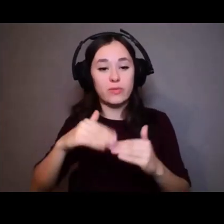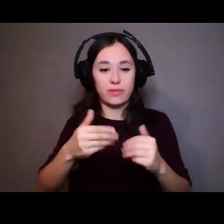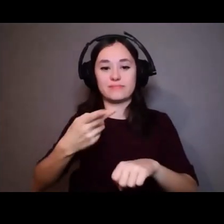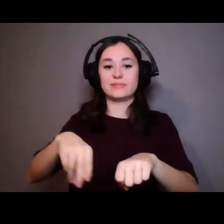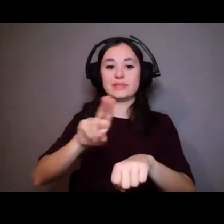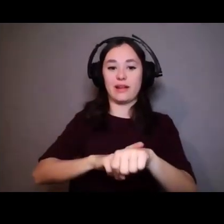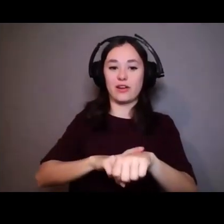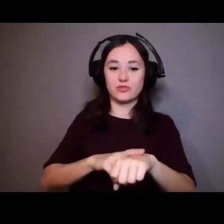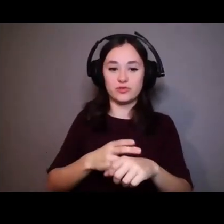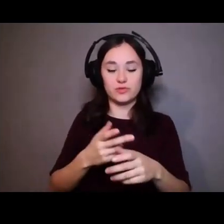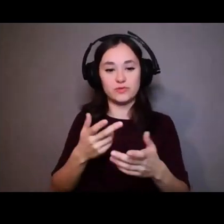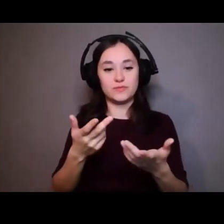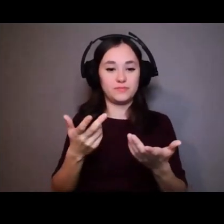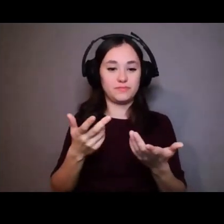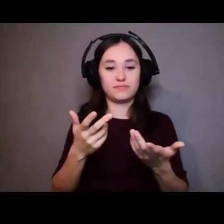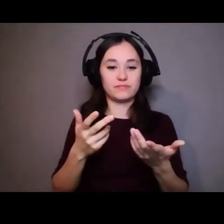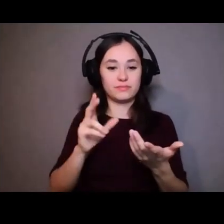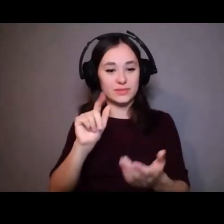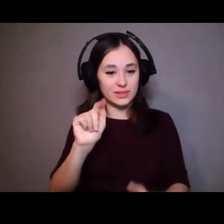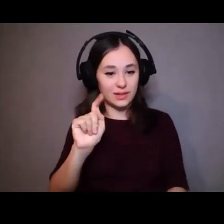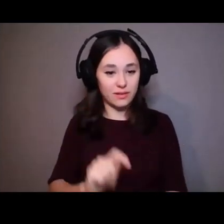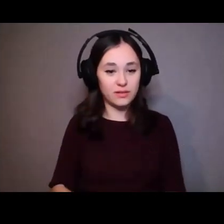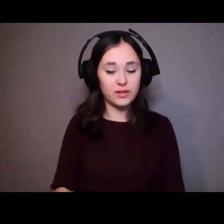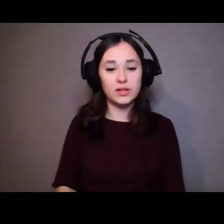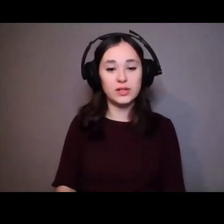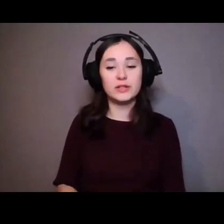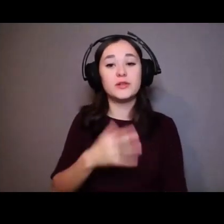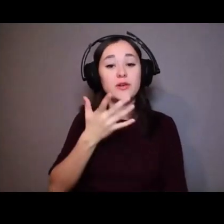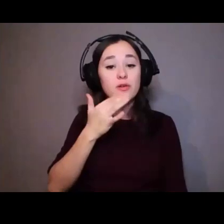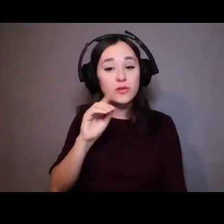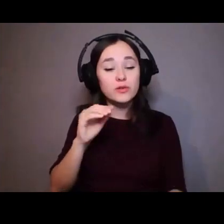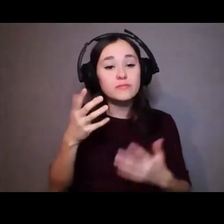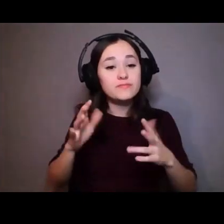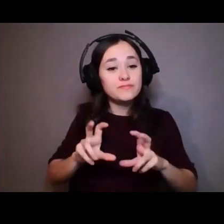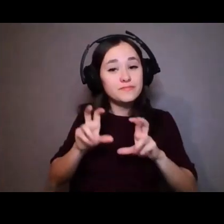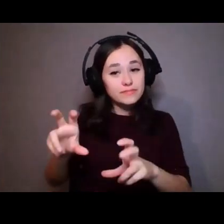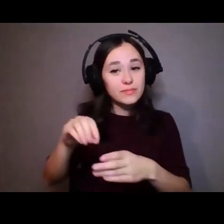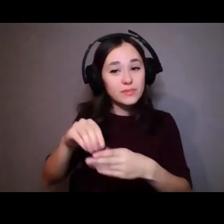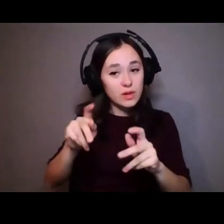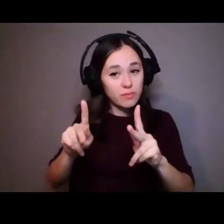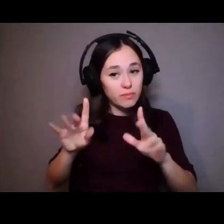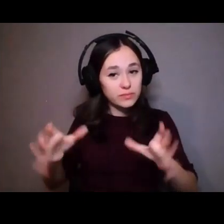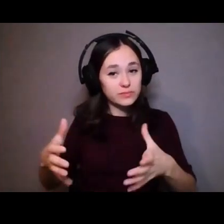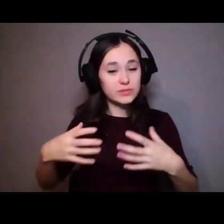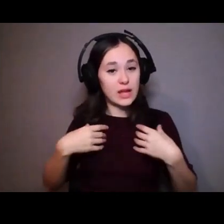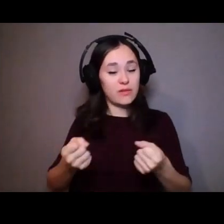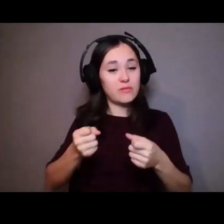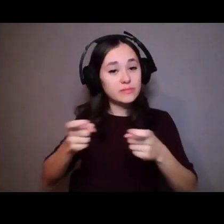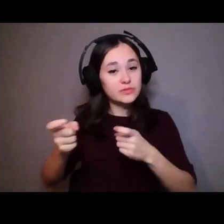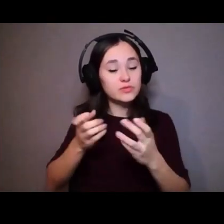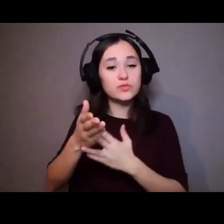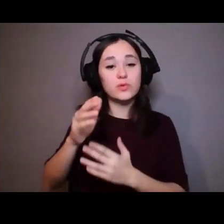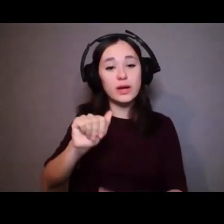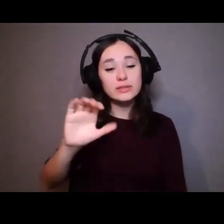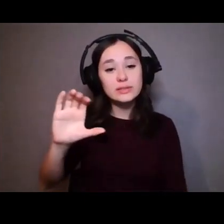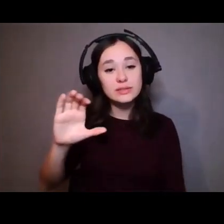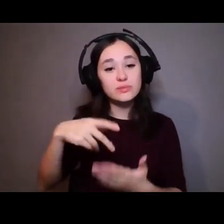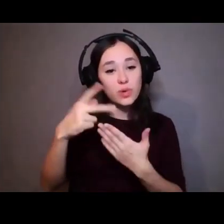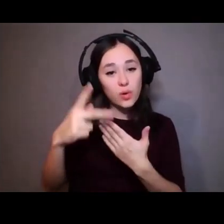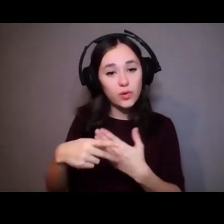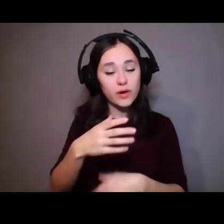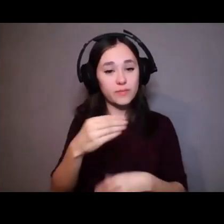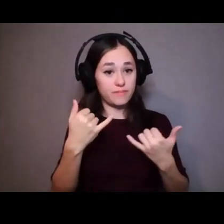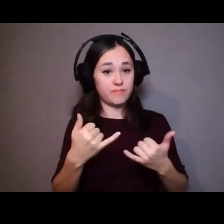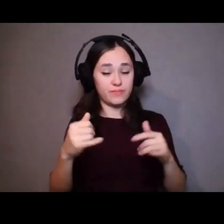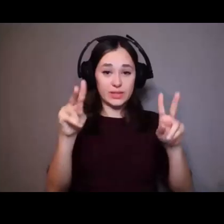disease burden. Colorado has invested in population health management through its ACC program and is assessing